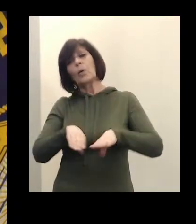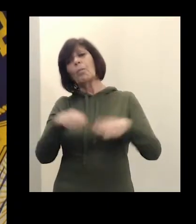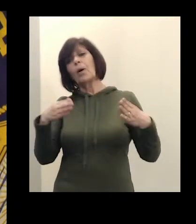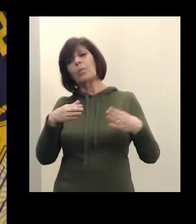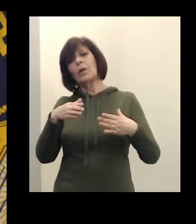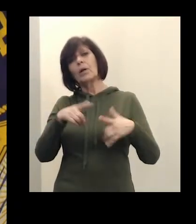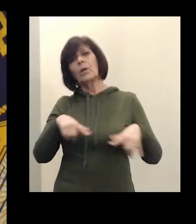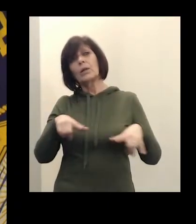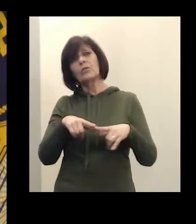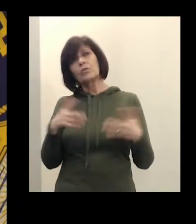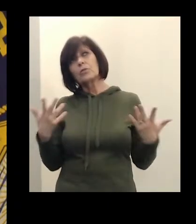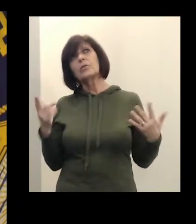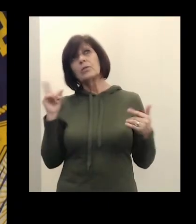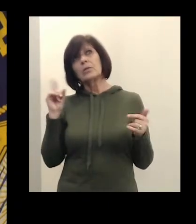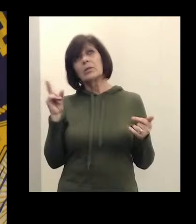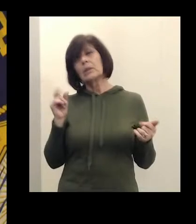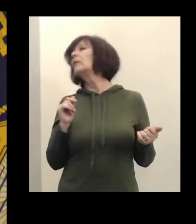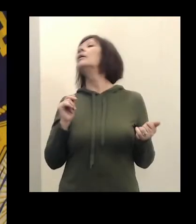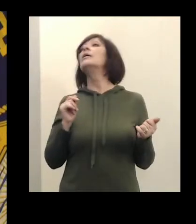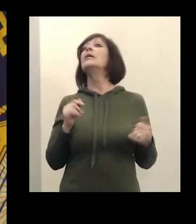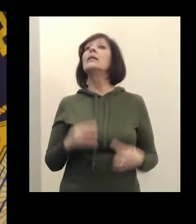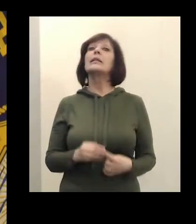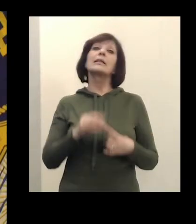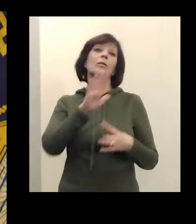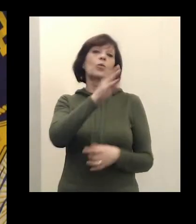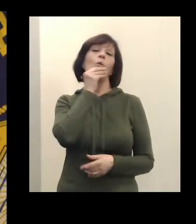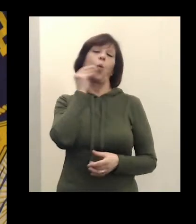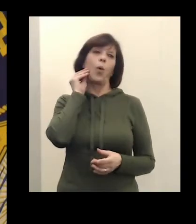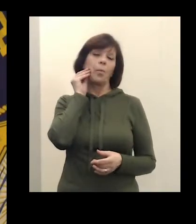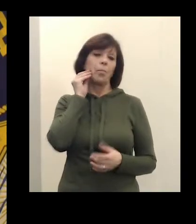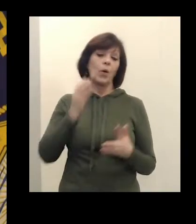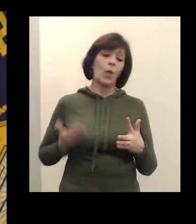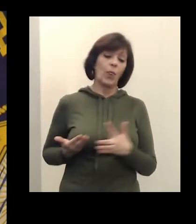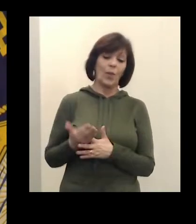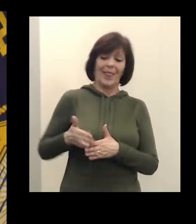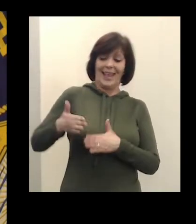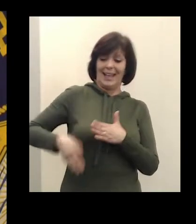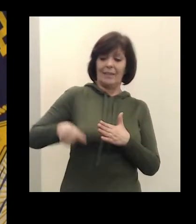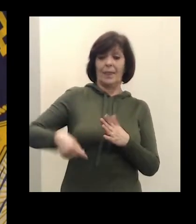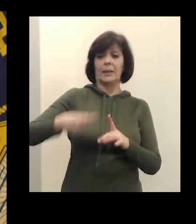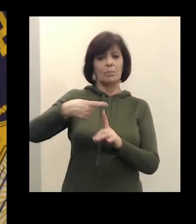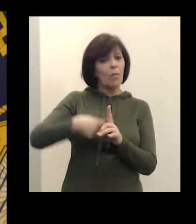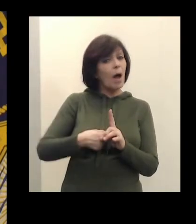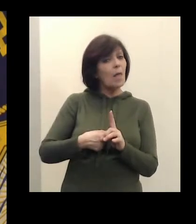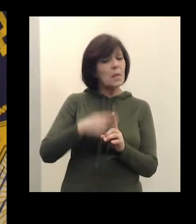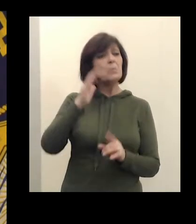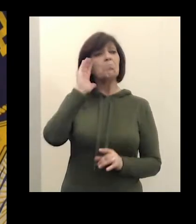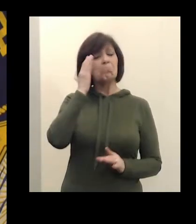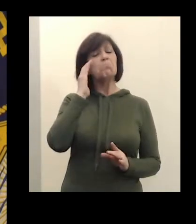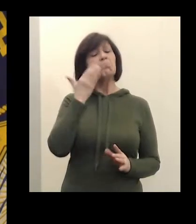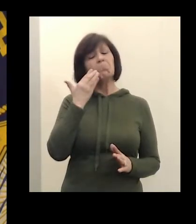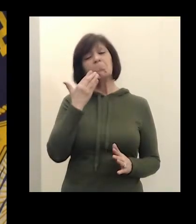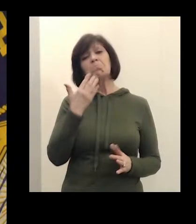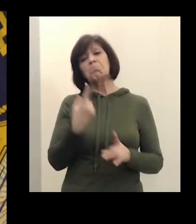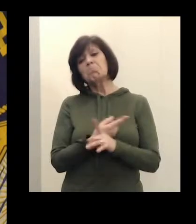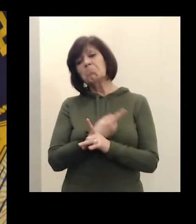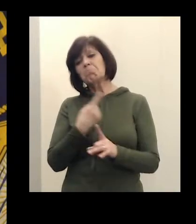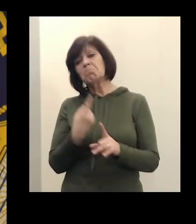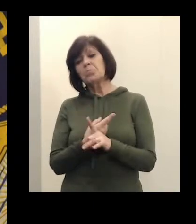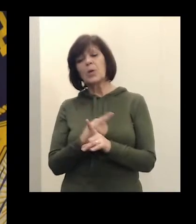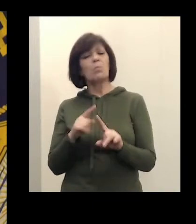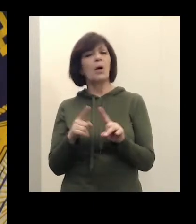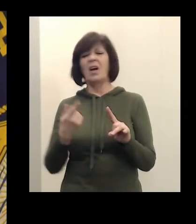non-public locations too, except homes, through the end of this month, and that seems appropriate based on what we're seeing, but yeah, we're not there